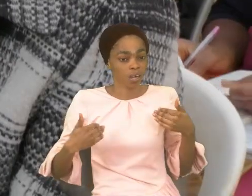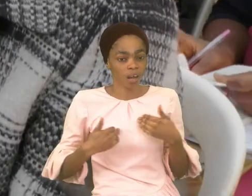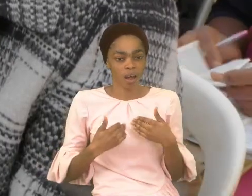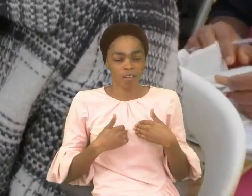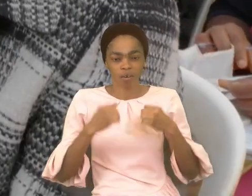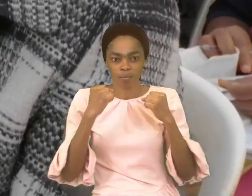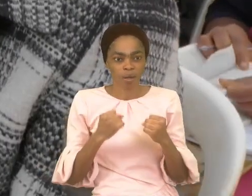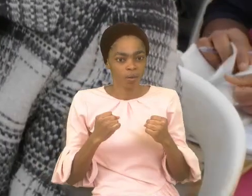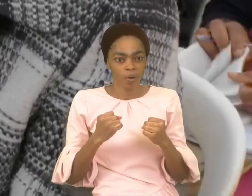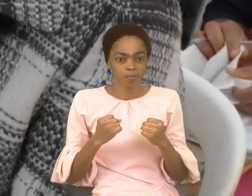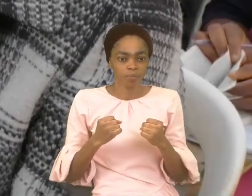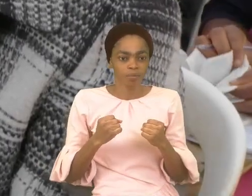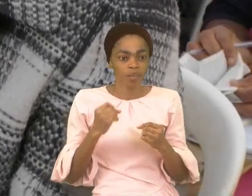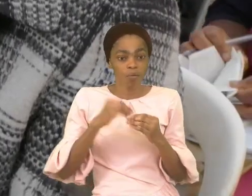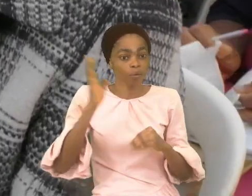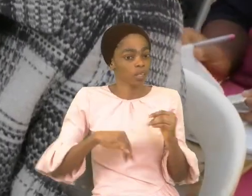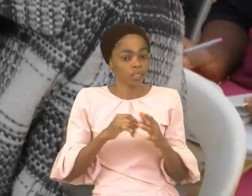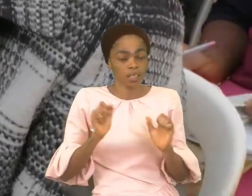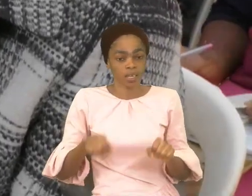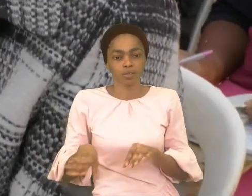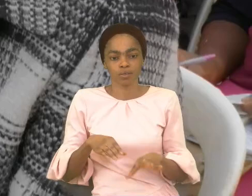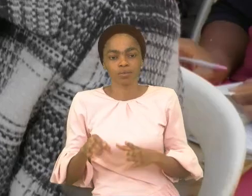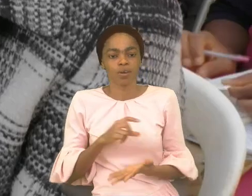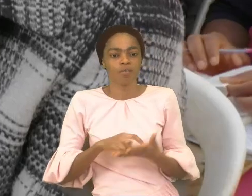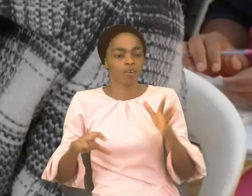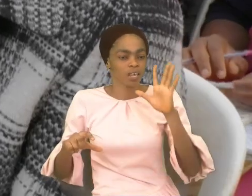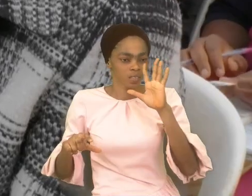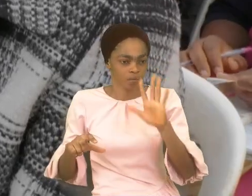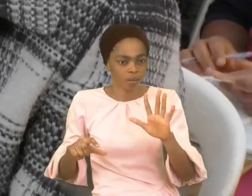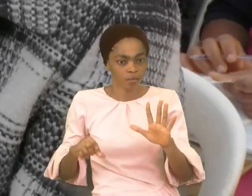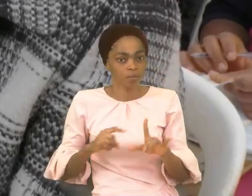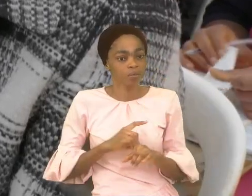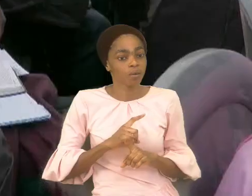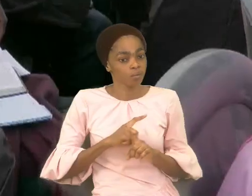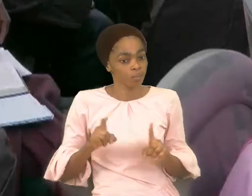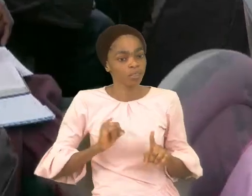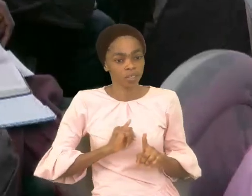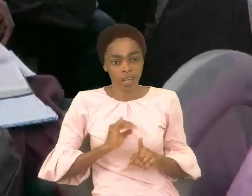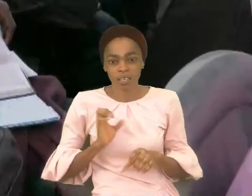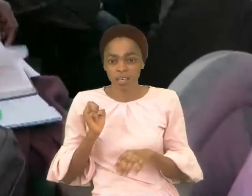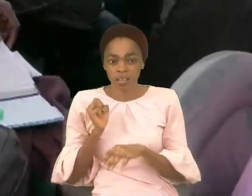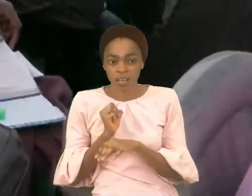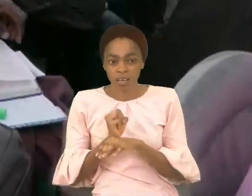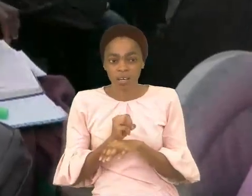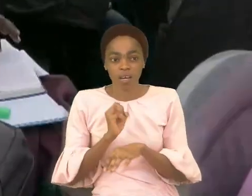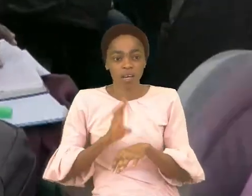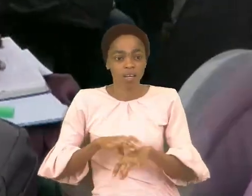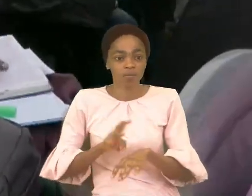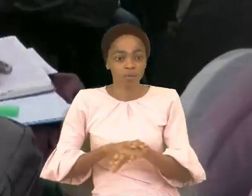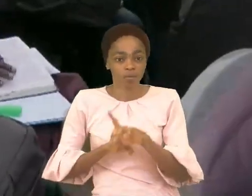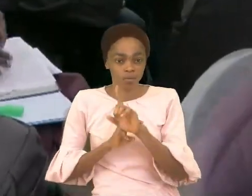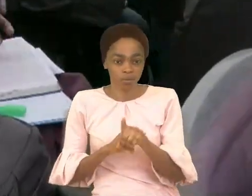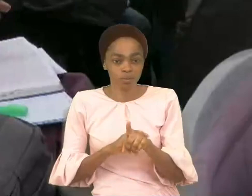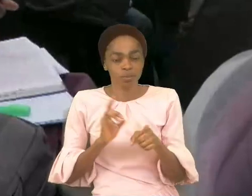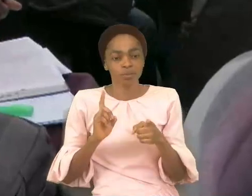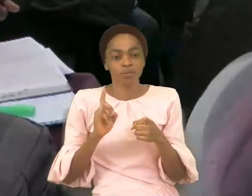but I will forewarn you whom ye shall fear. Don't fear Nebuchadnezzar. Don't fear the